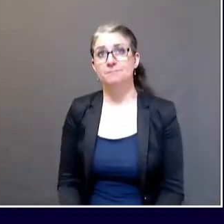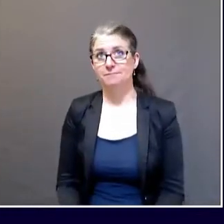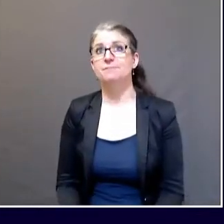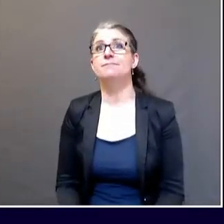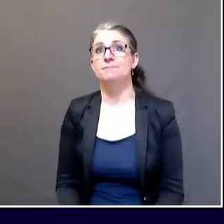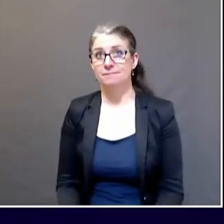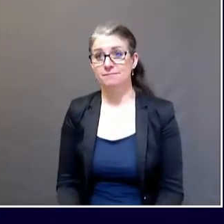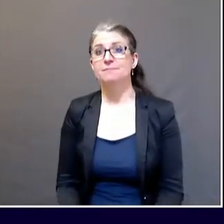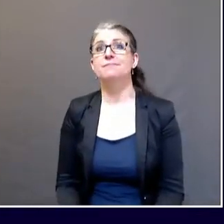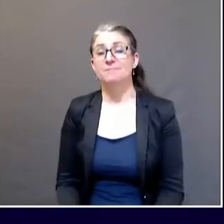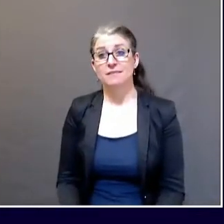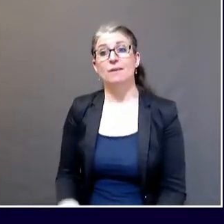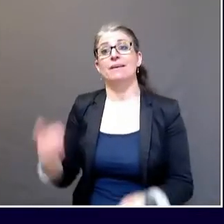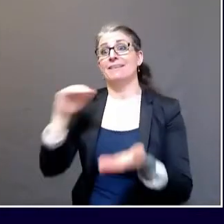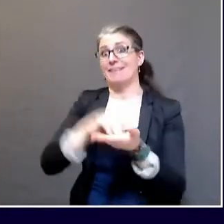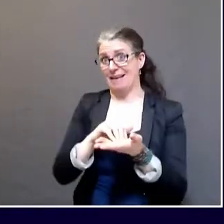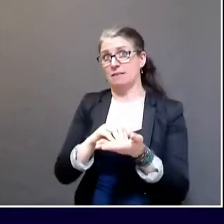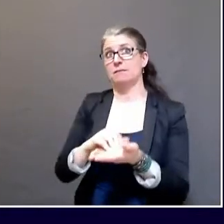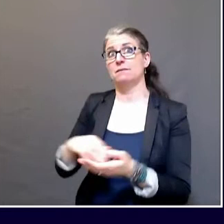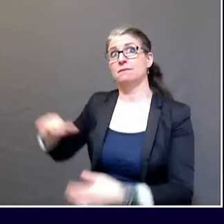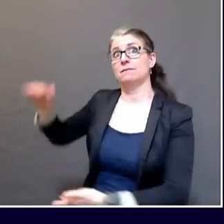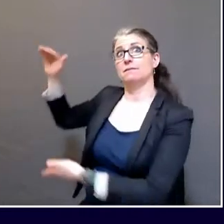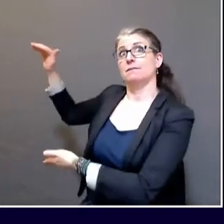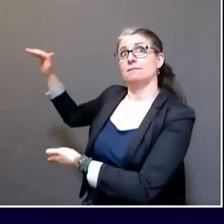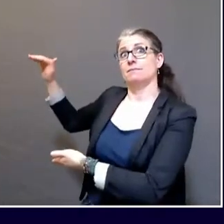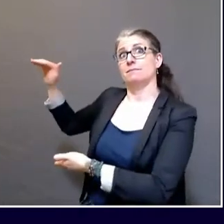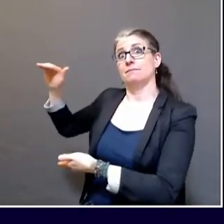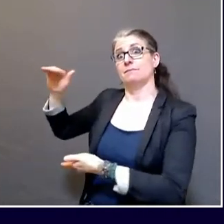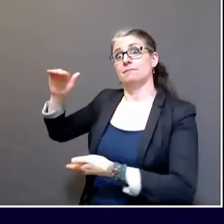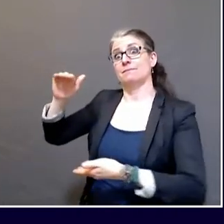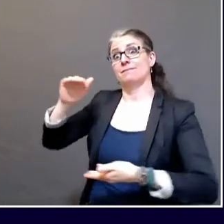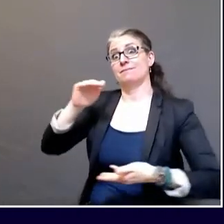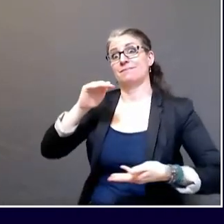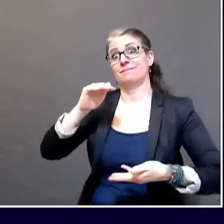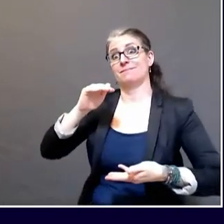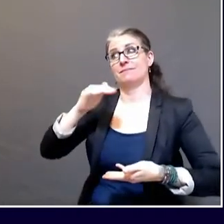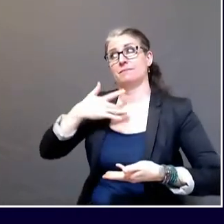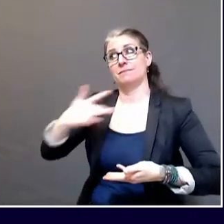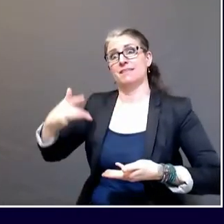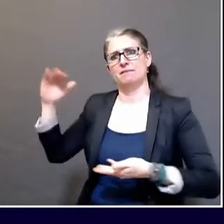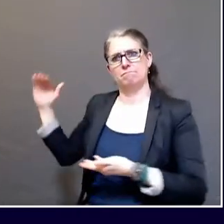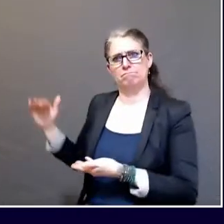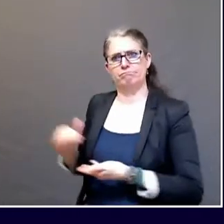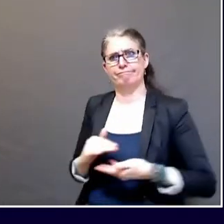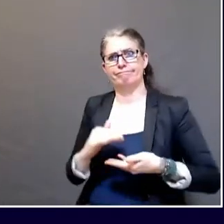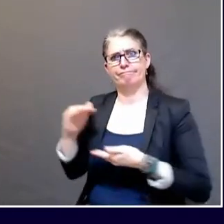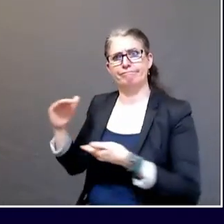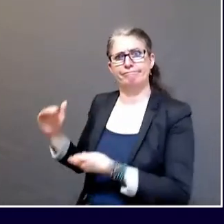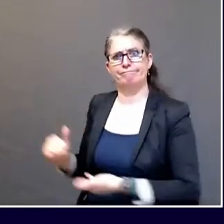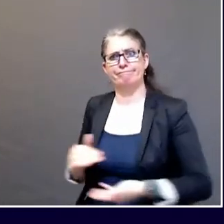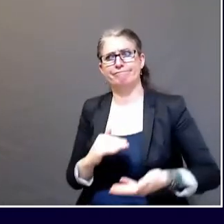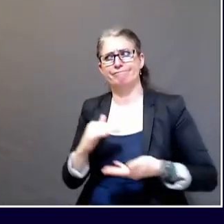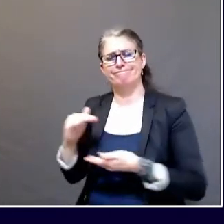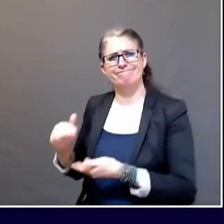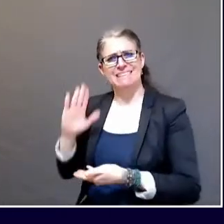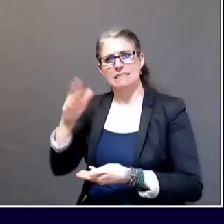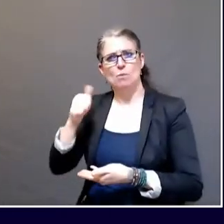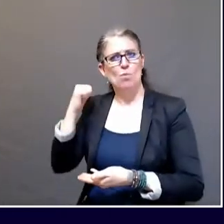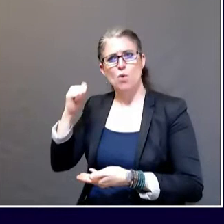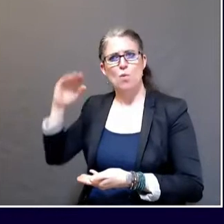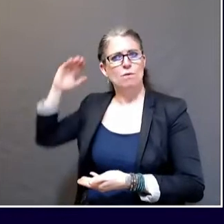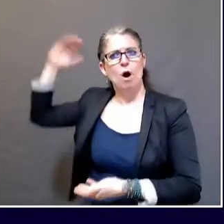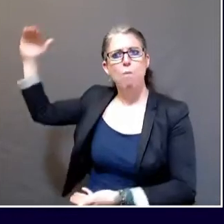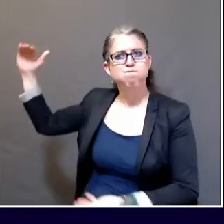so given that we've got over 190,000 individuals who are just 70 and older, at the current